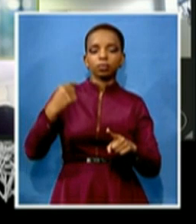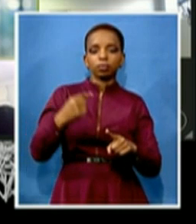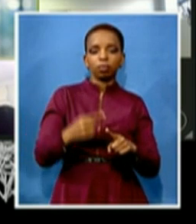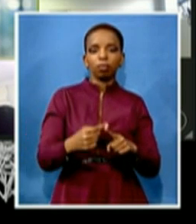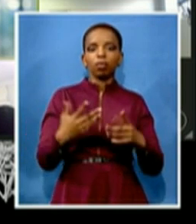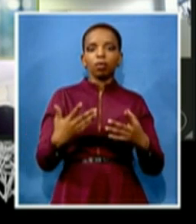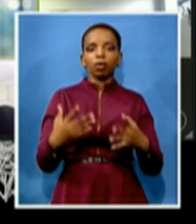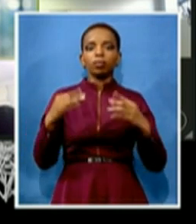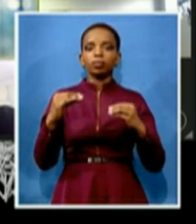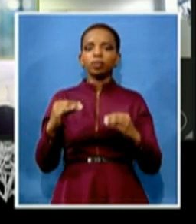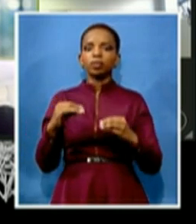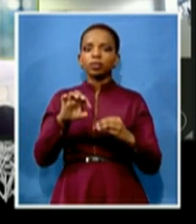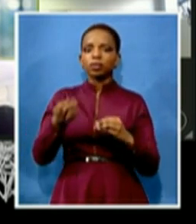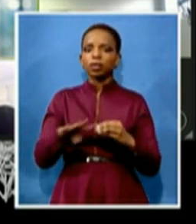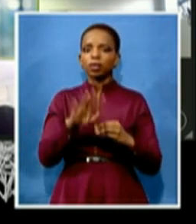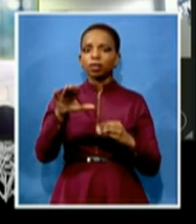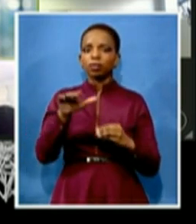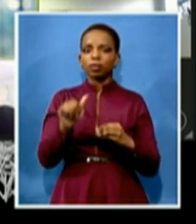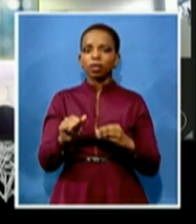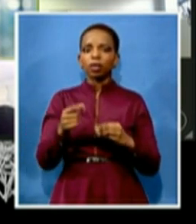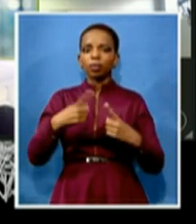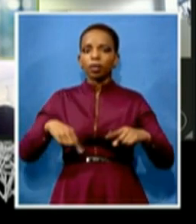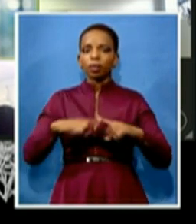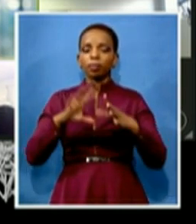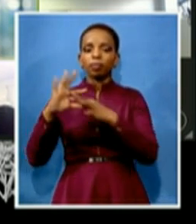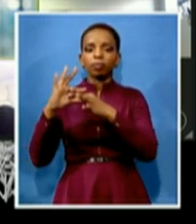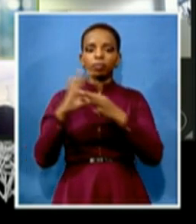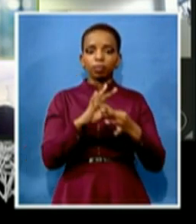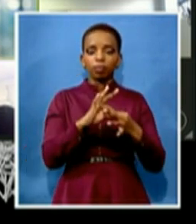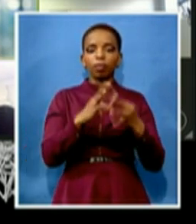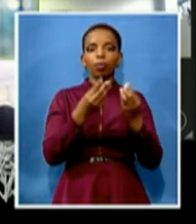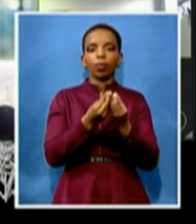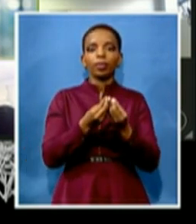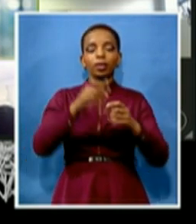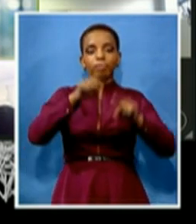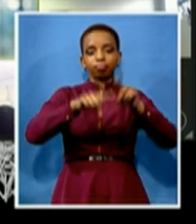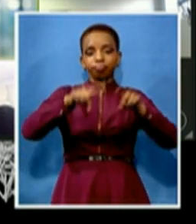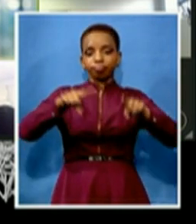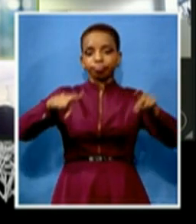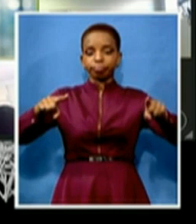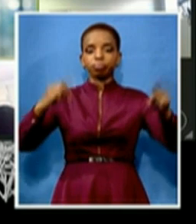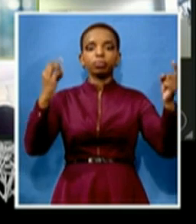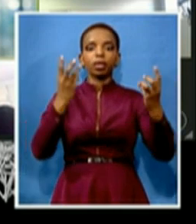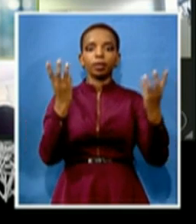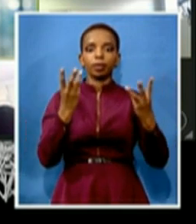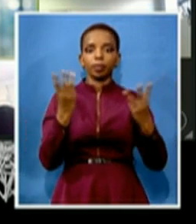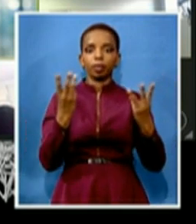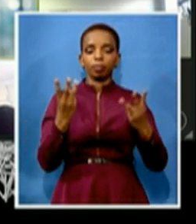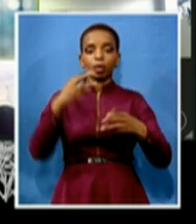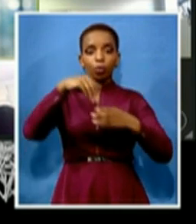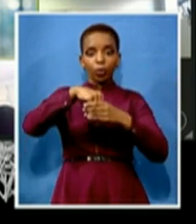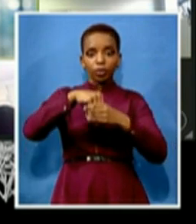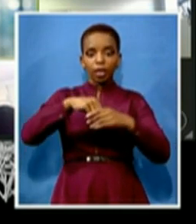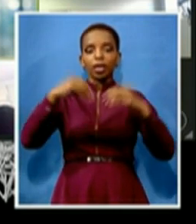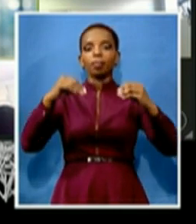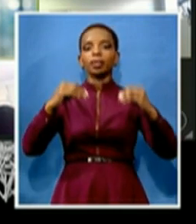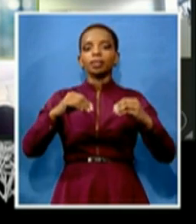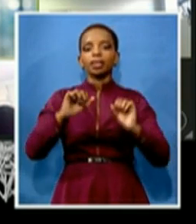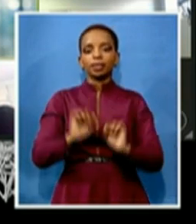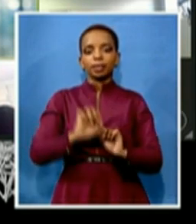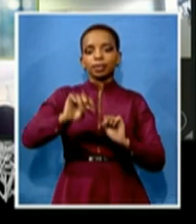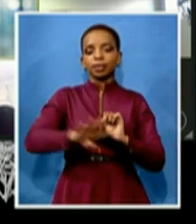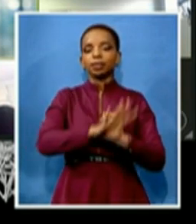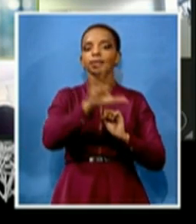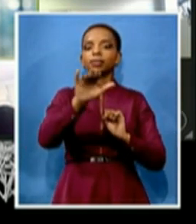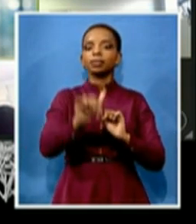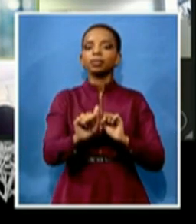collaborating with various people within Business for South Africa, but also with the Department of Health,